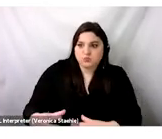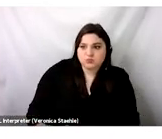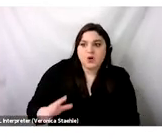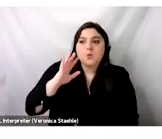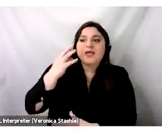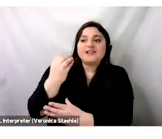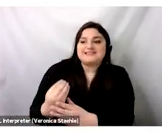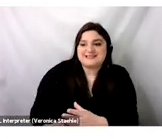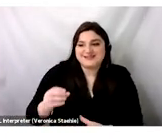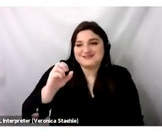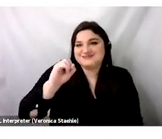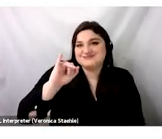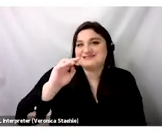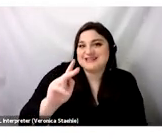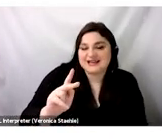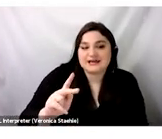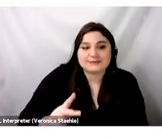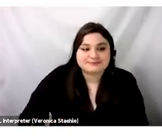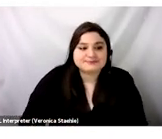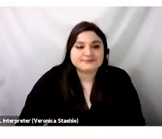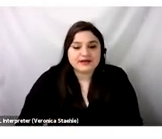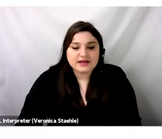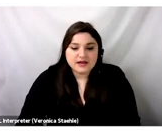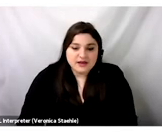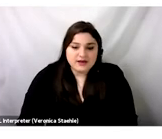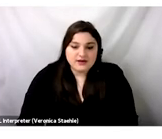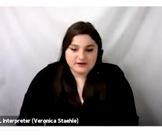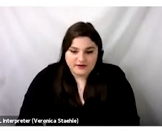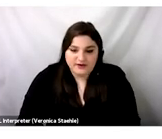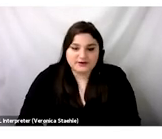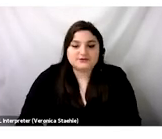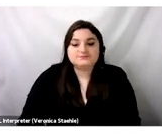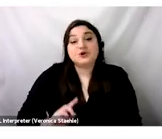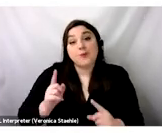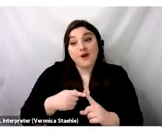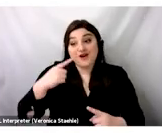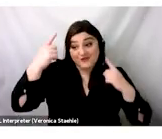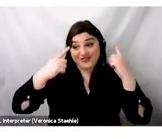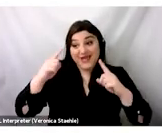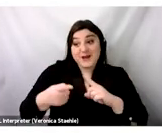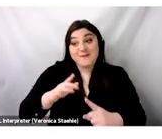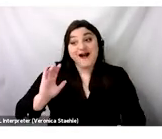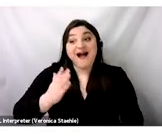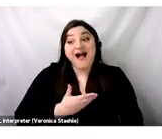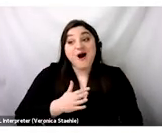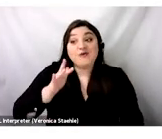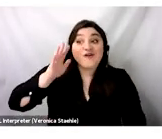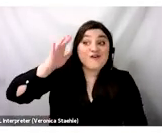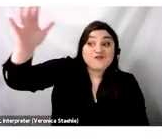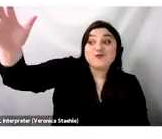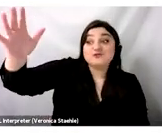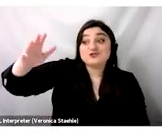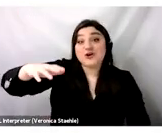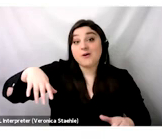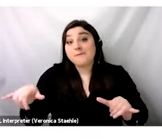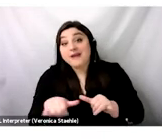much includes like a totally like measurable layer of plastic on the bottom